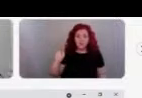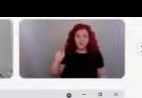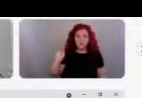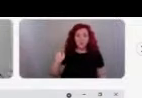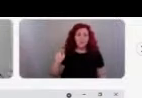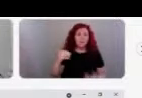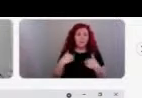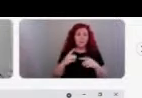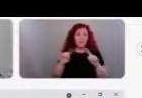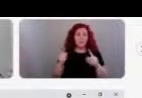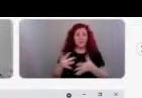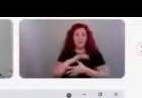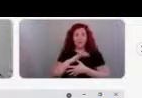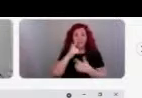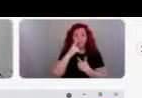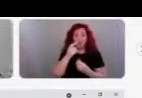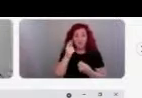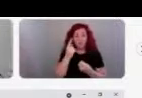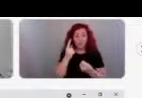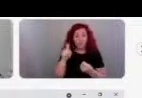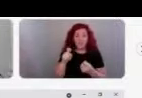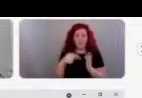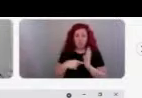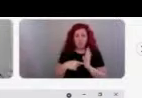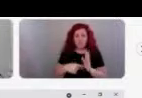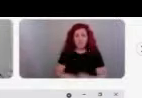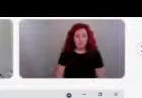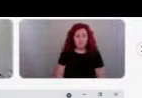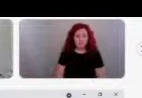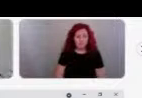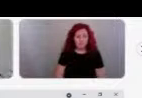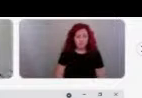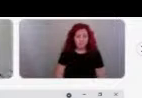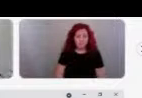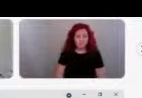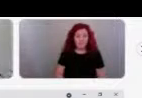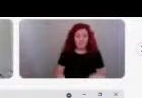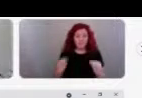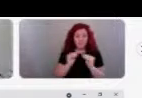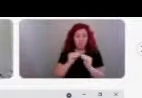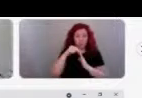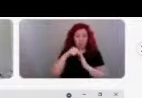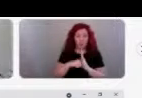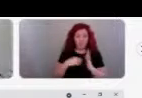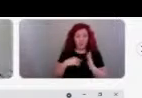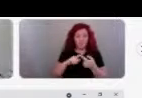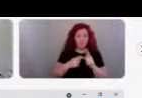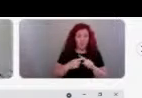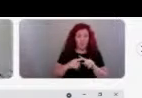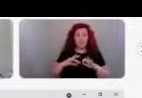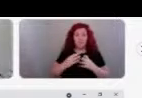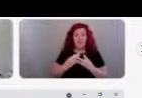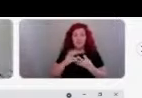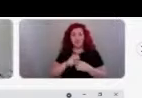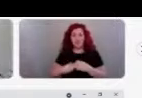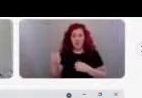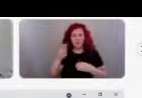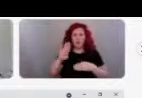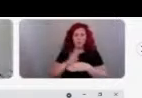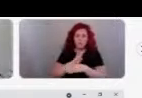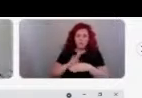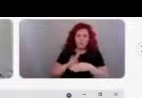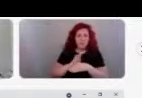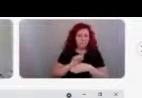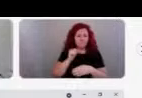priorities and interests for which we need representation uh furthermore my friends and family travel and do business seldom in